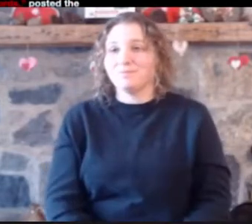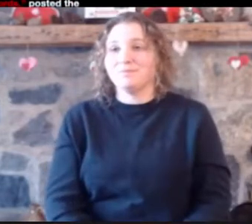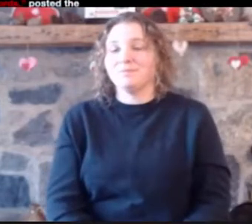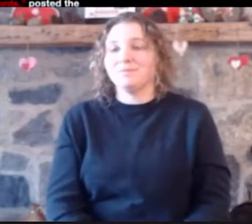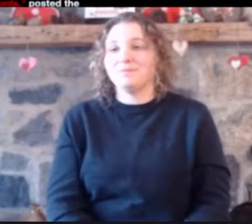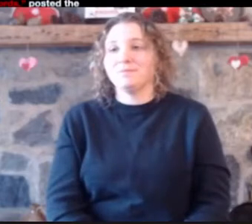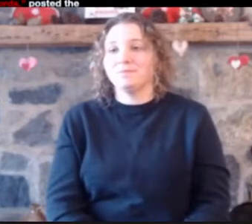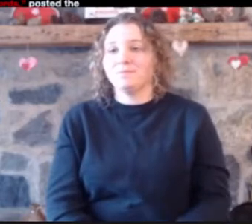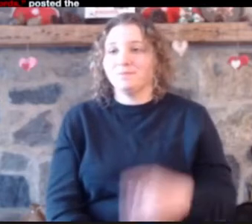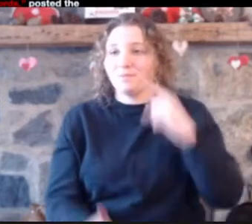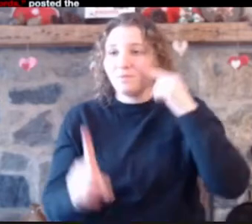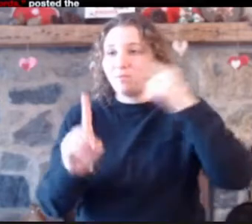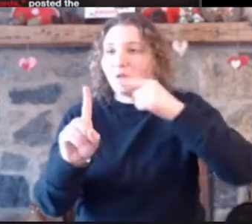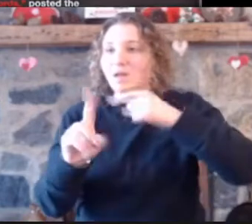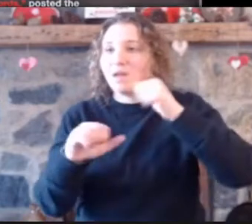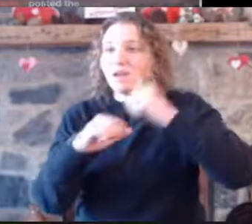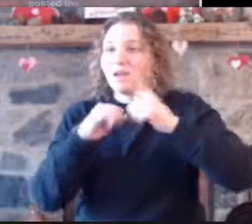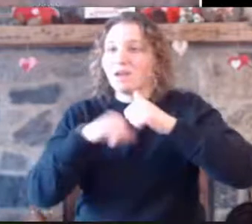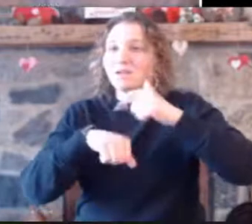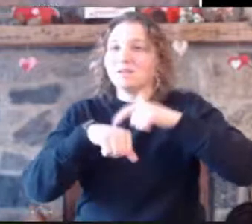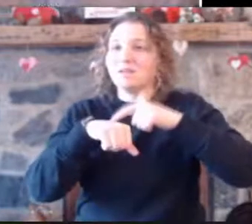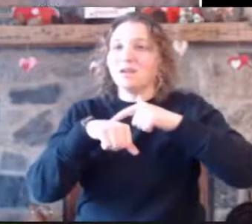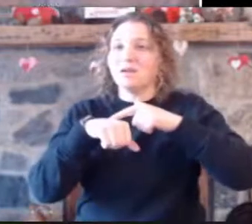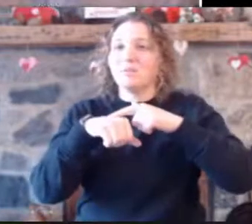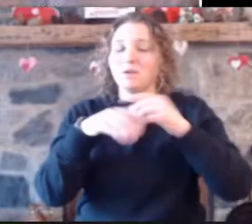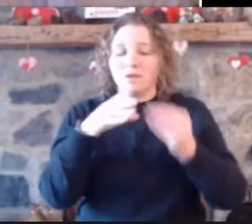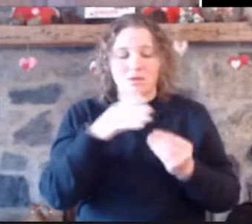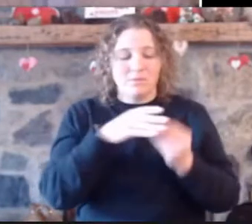And they point out each time they come up, they're in the same spot.